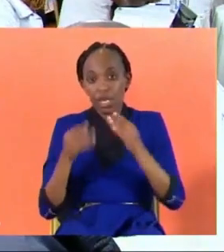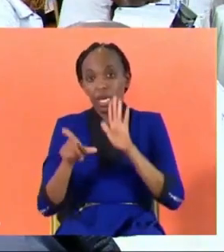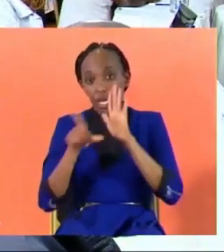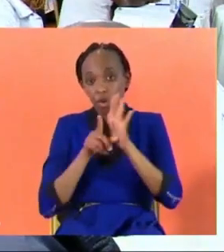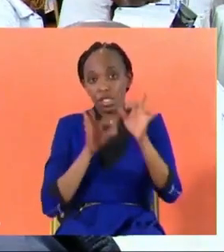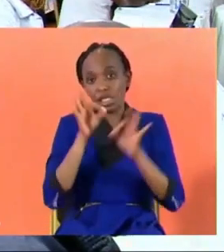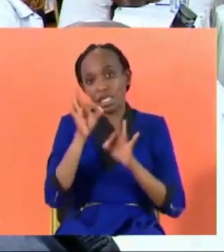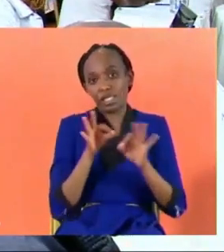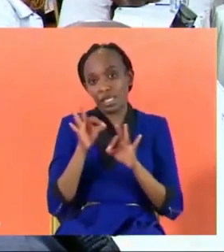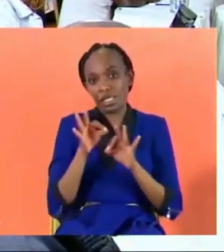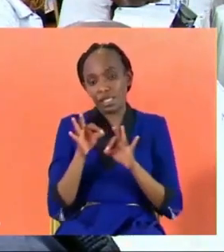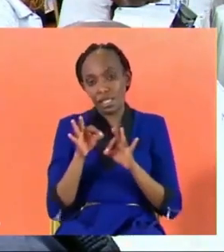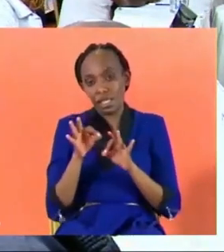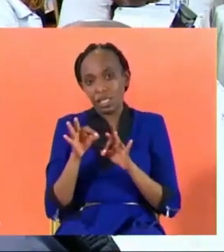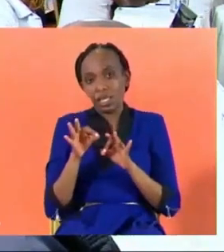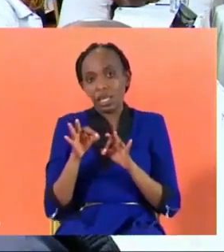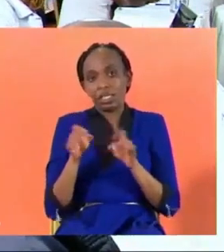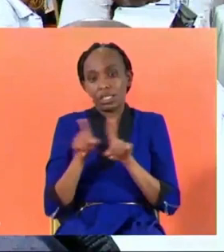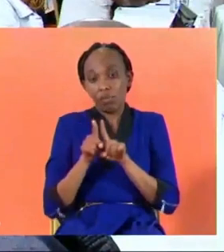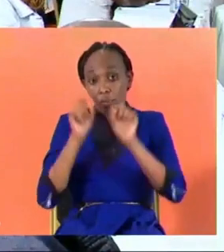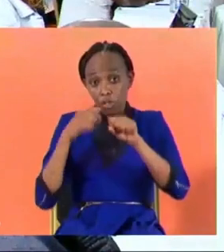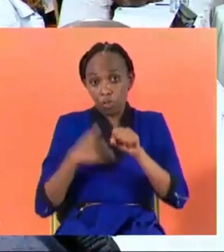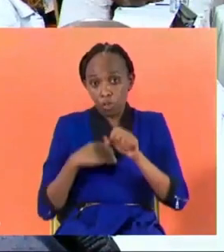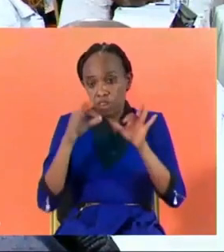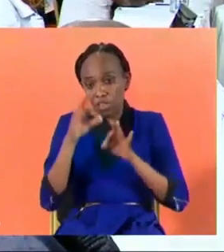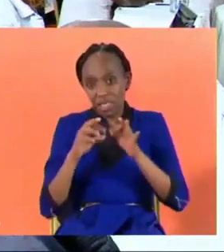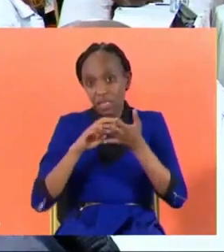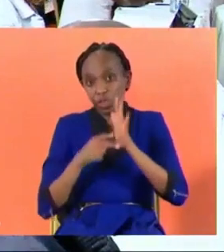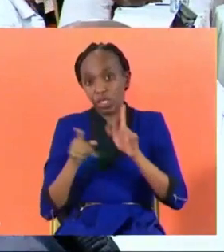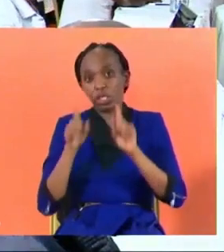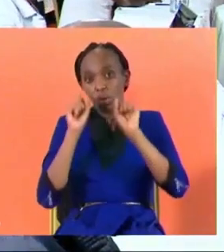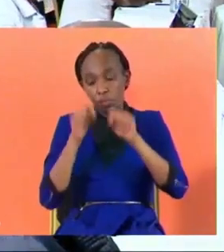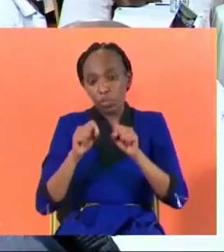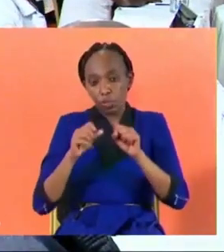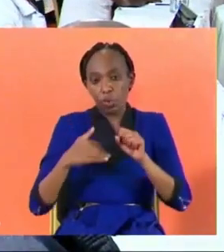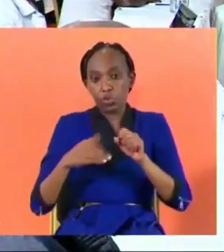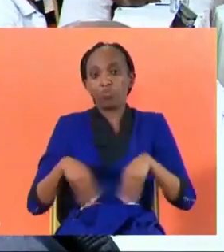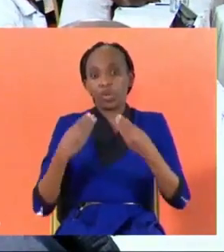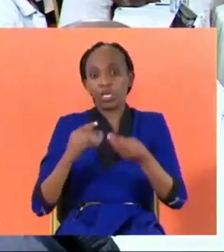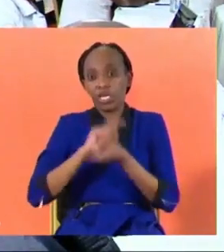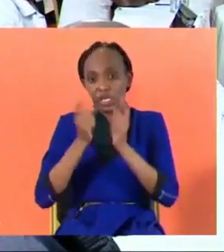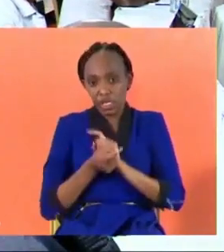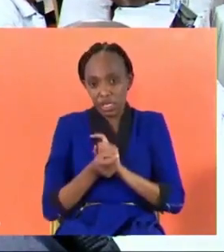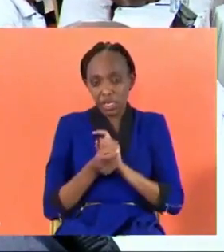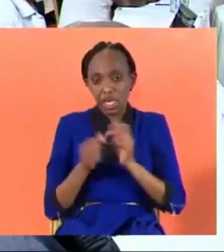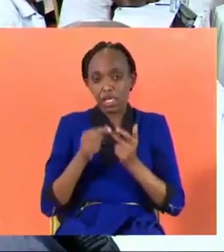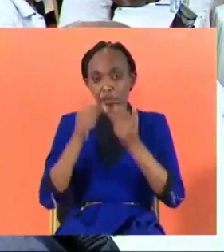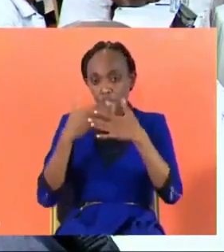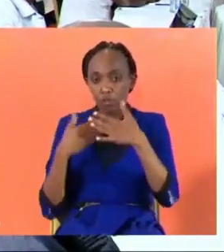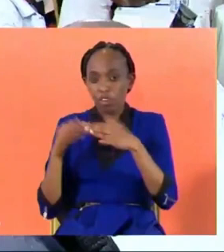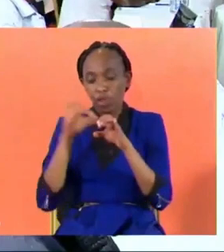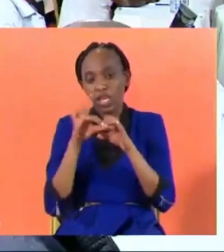justice when it comes to how debt is contracted, bring about change in perceptions of people, especially in the run-up to the